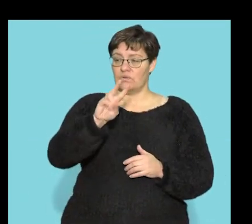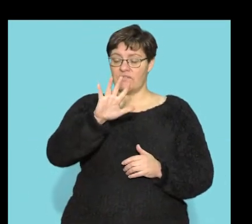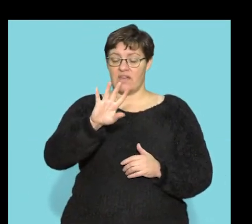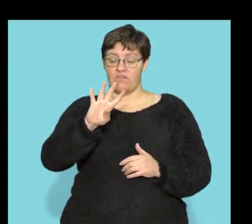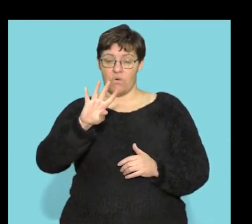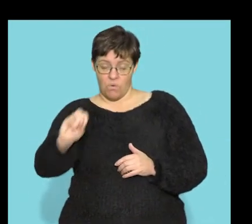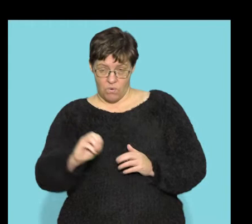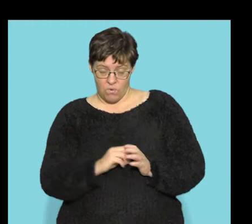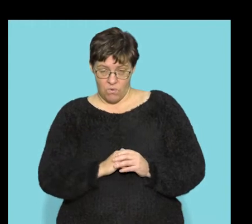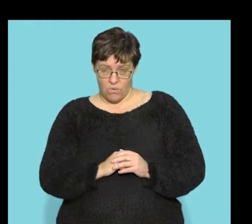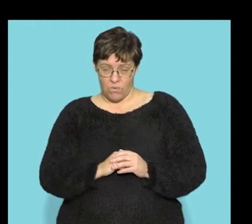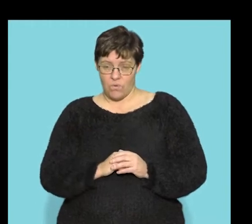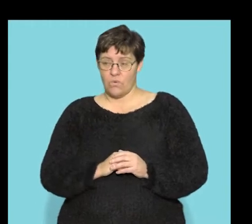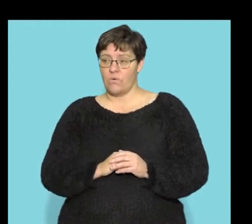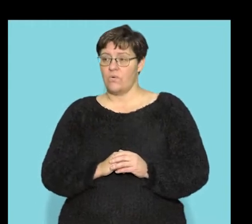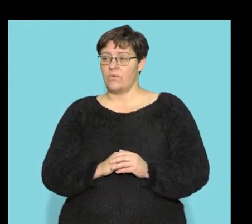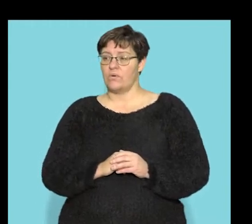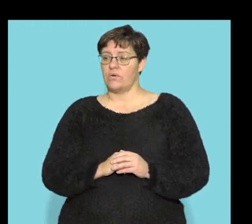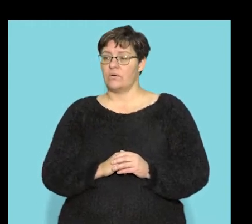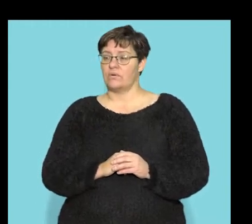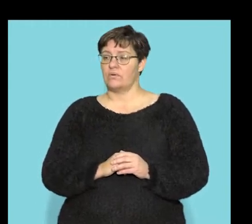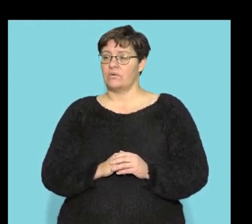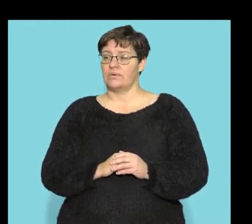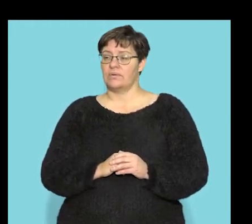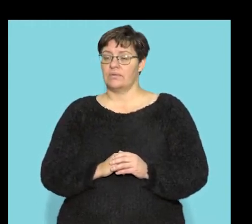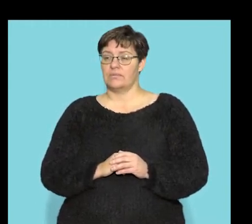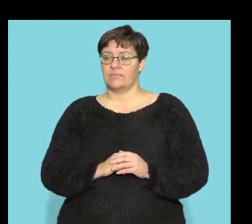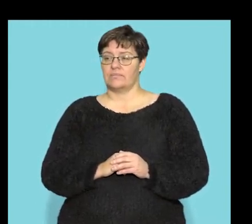figure, 62,540, the